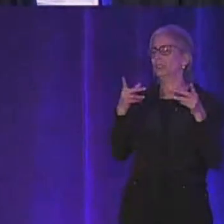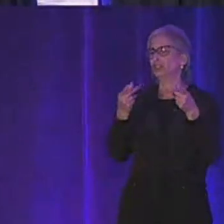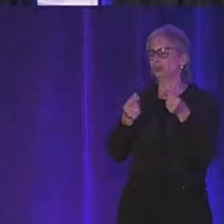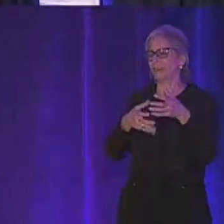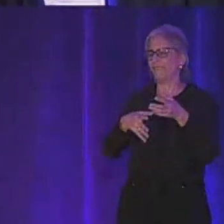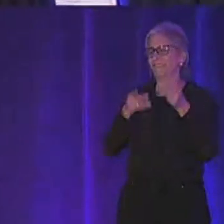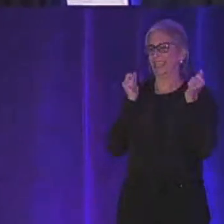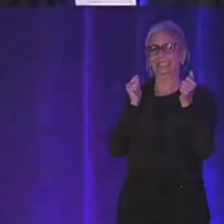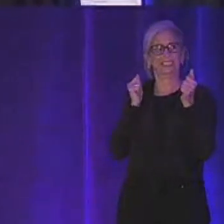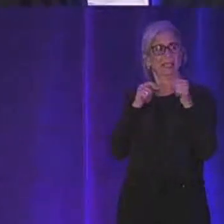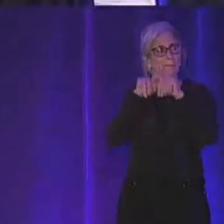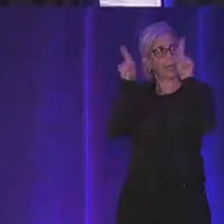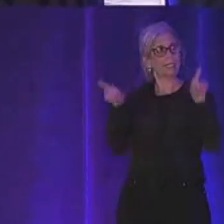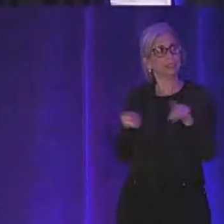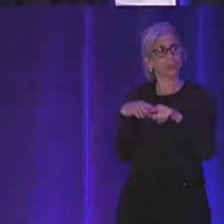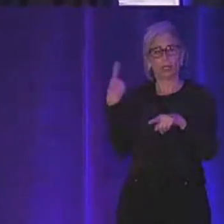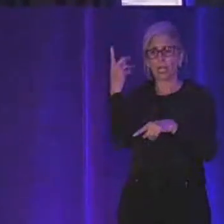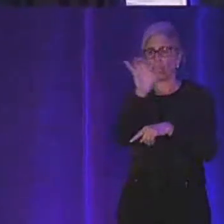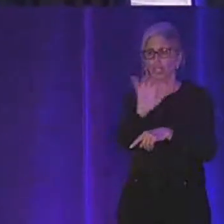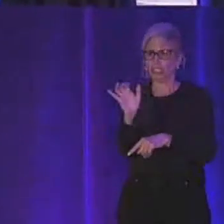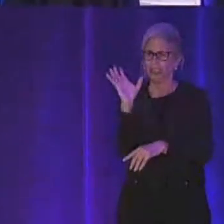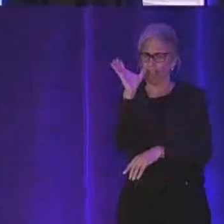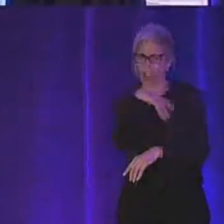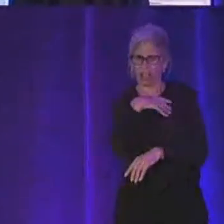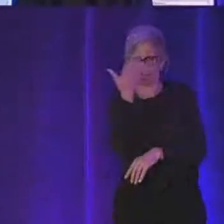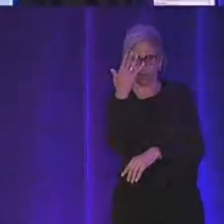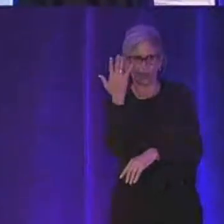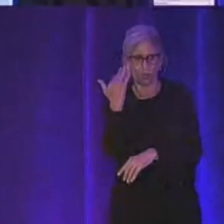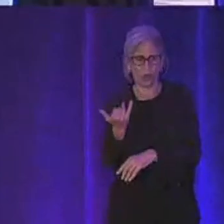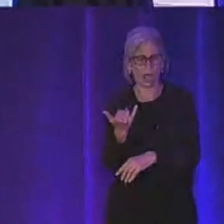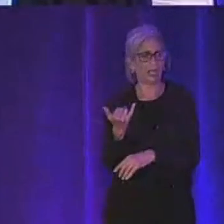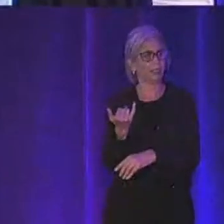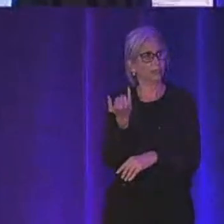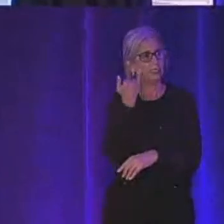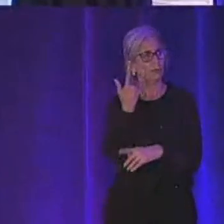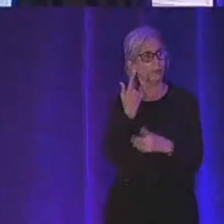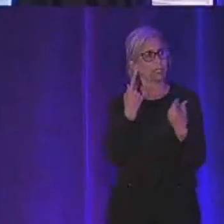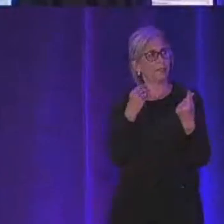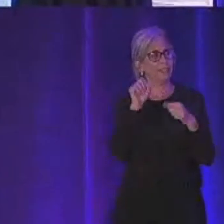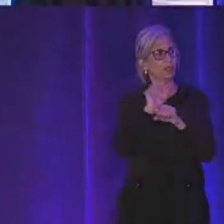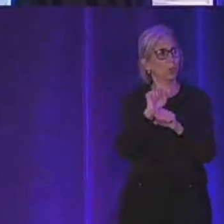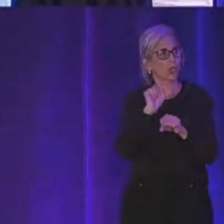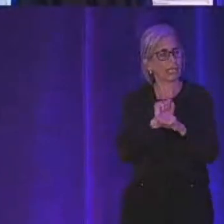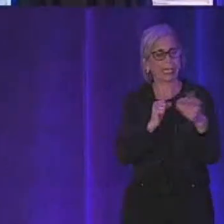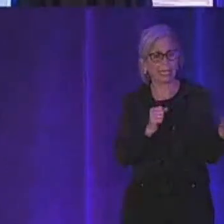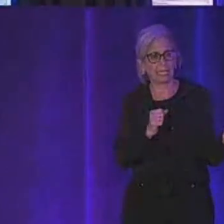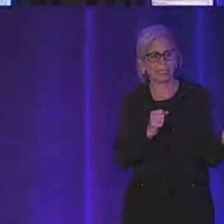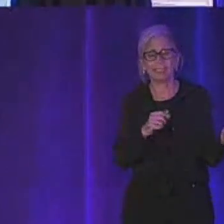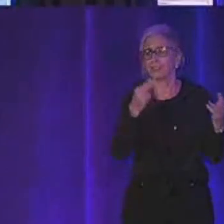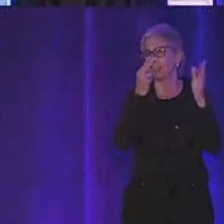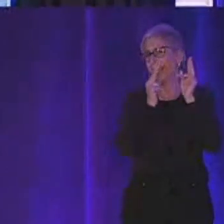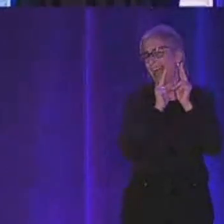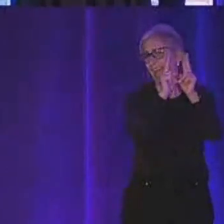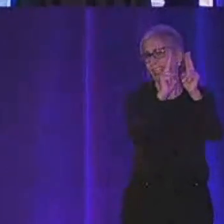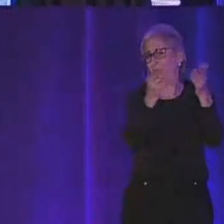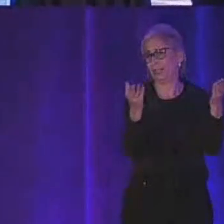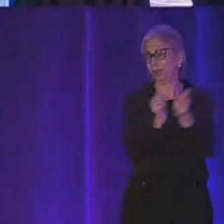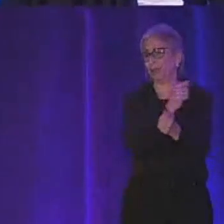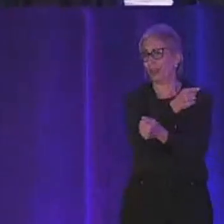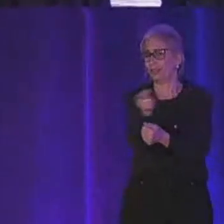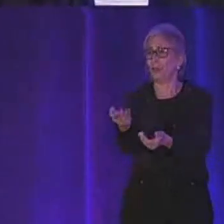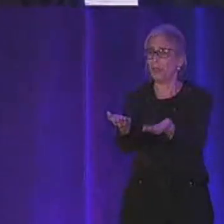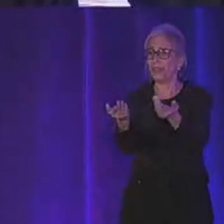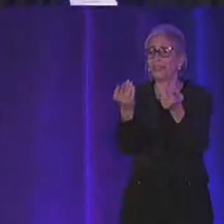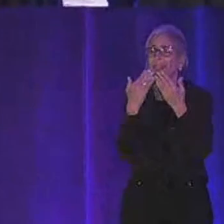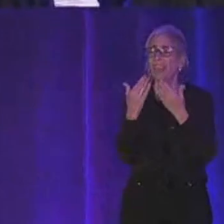see you. My screen's looking odd. I don't know why. Let's see if we can get this working. Hey, it's an honor to be here. Thanks for coming out.